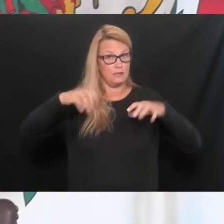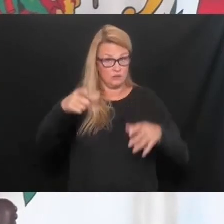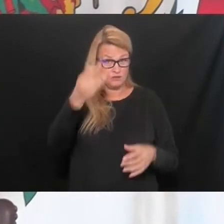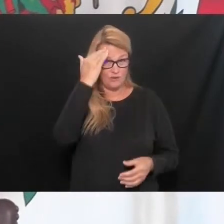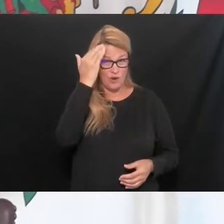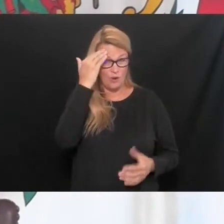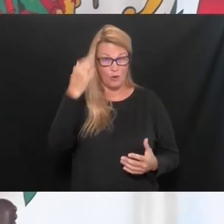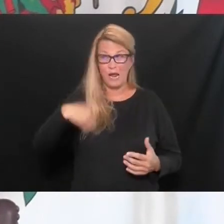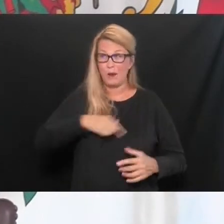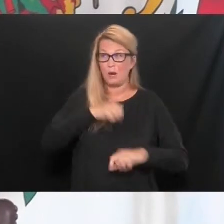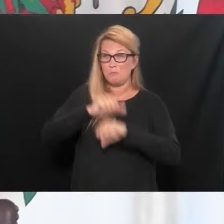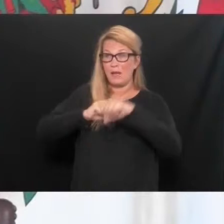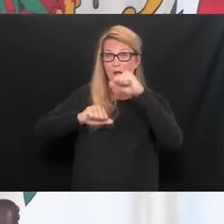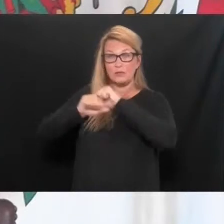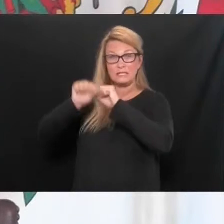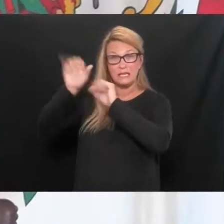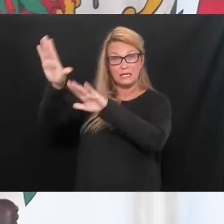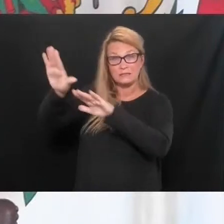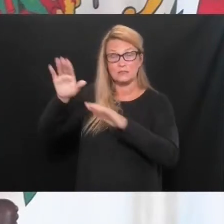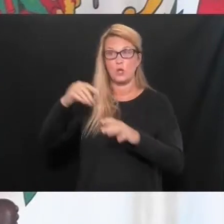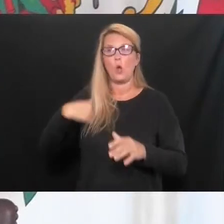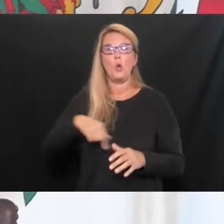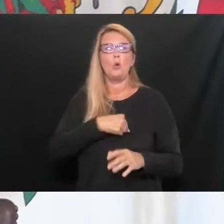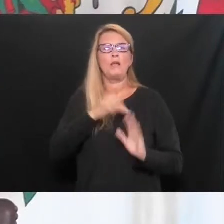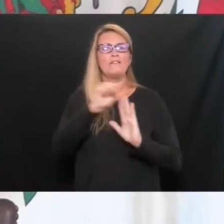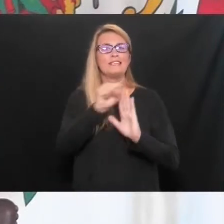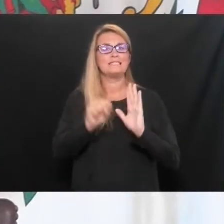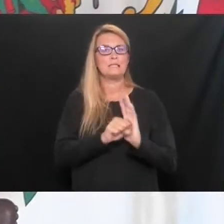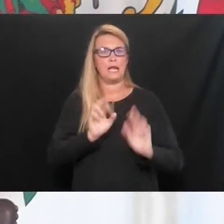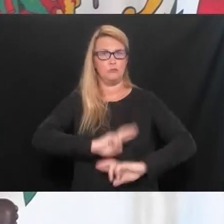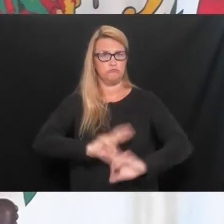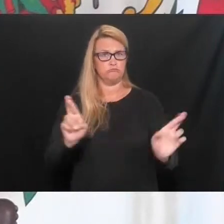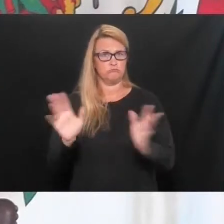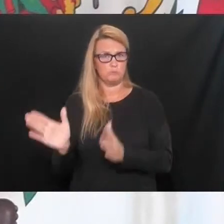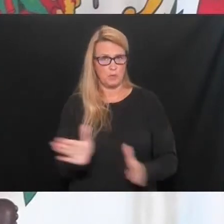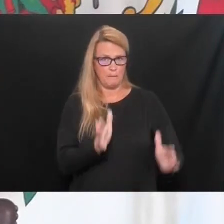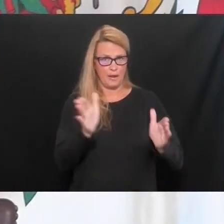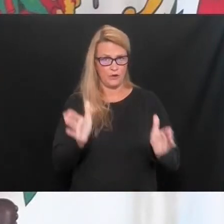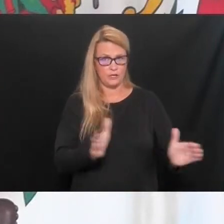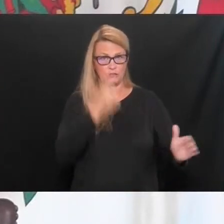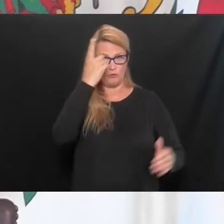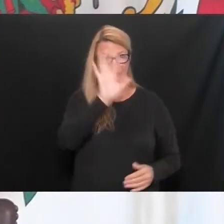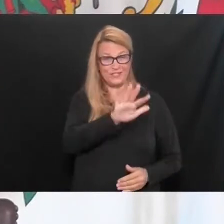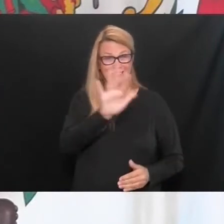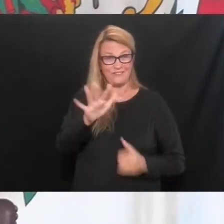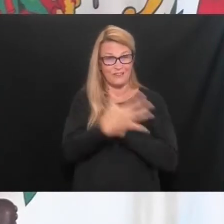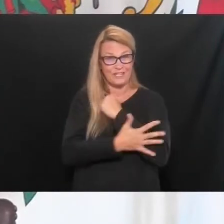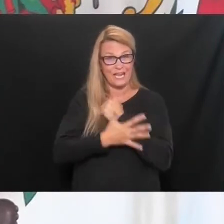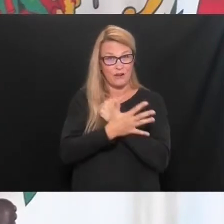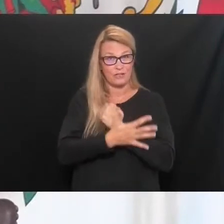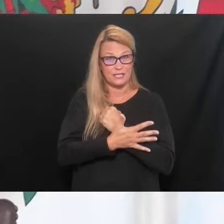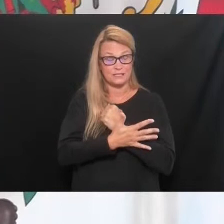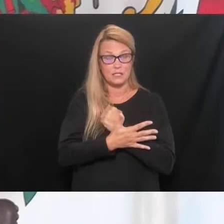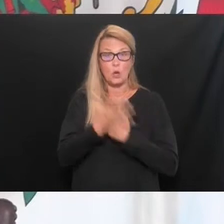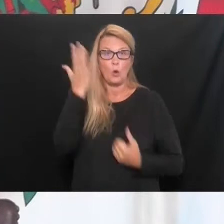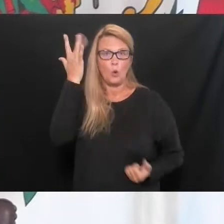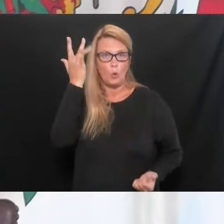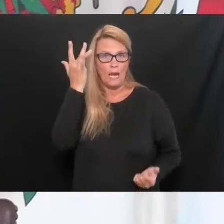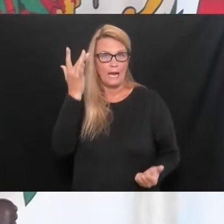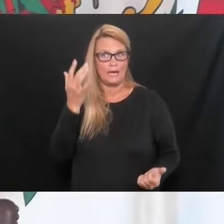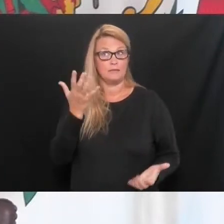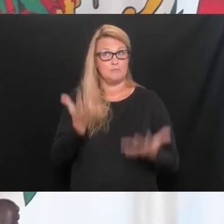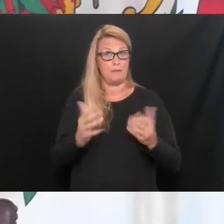that. I have declared a state of preparedness for all 55 counties in West Virginia due to the threat of flooding